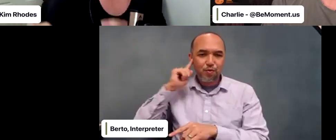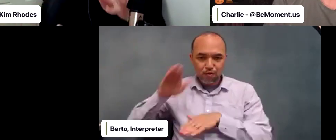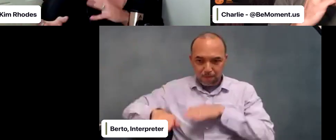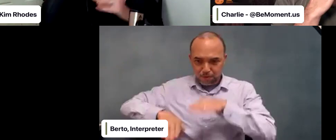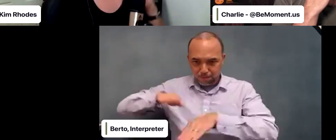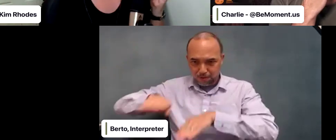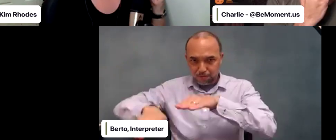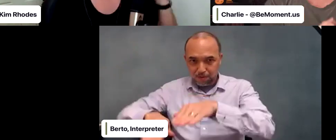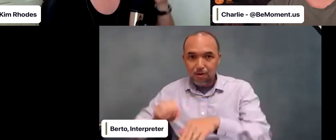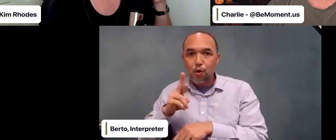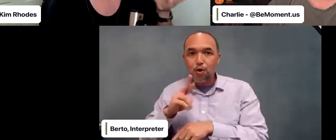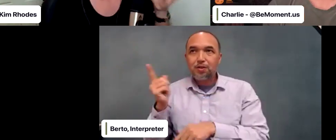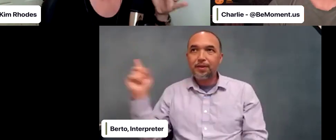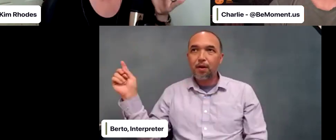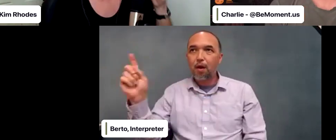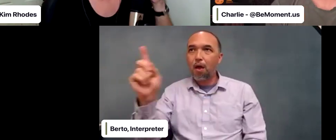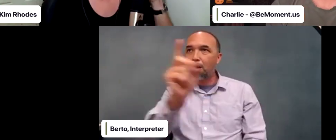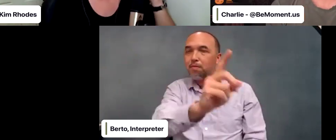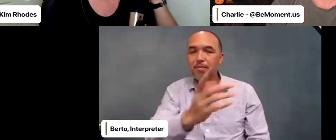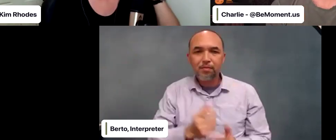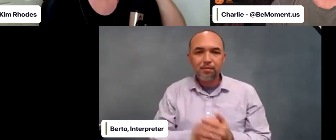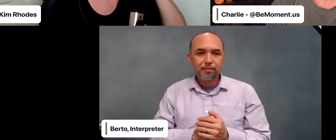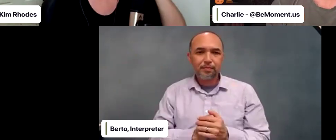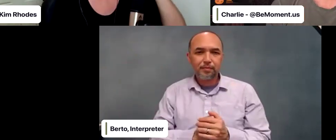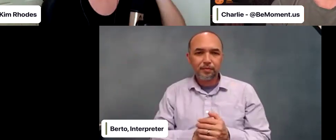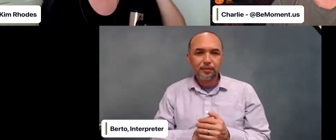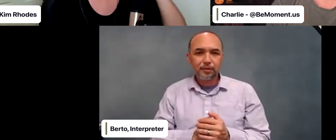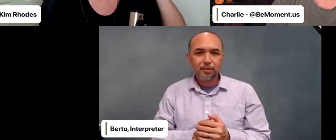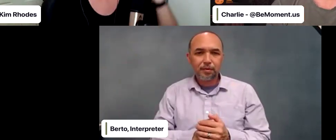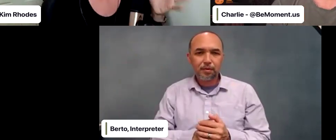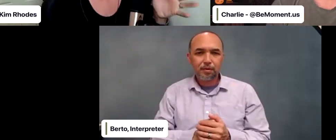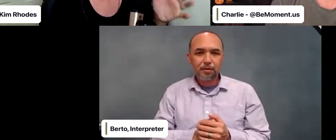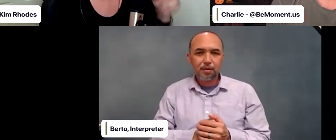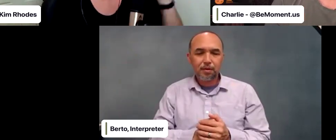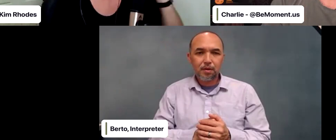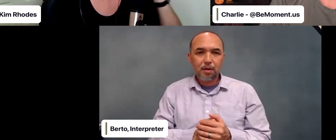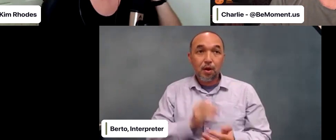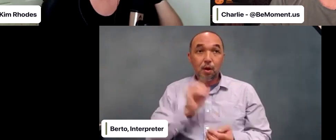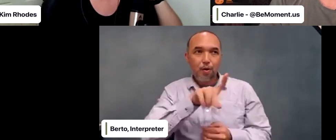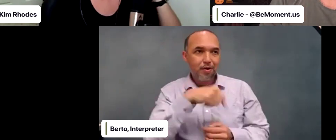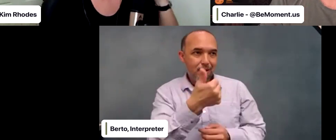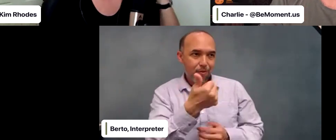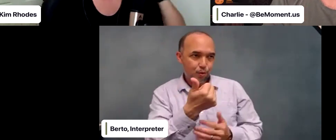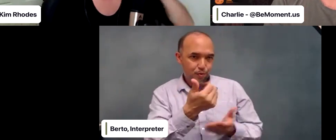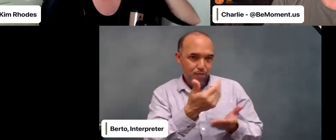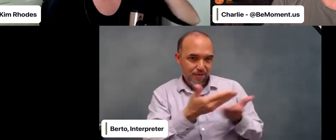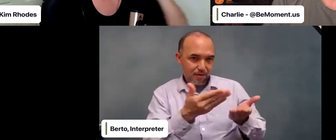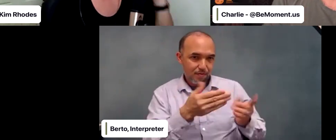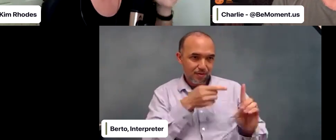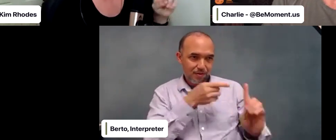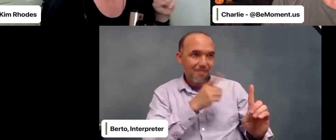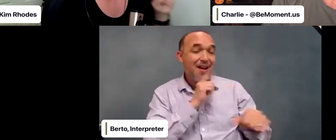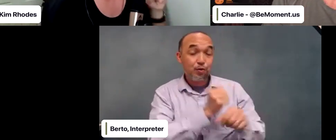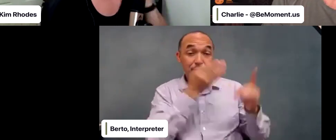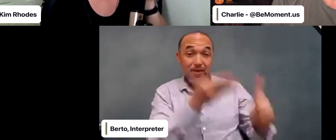is that. And then there's another thing where they're actually there. So, oh, I'm just jumping all over the place.